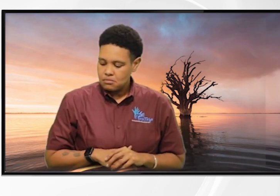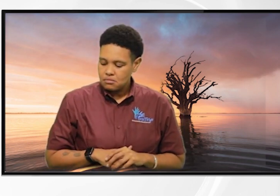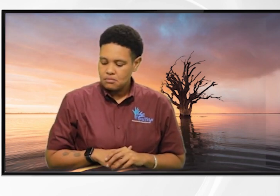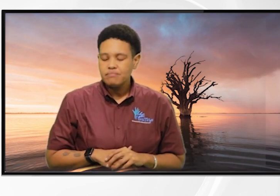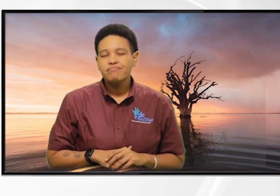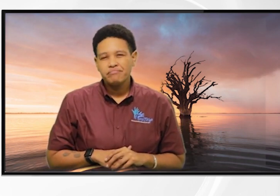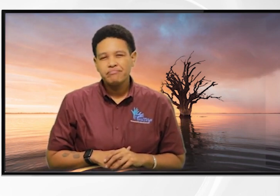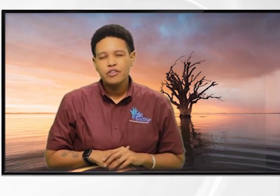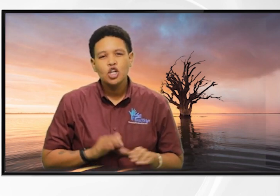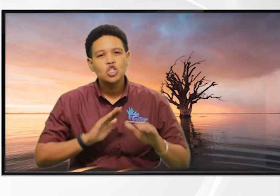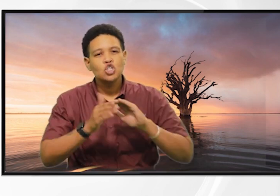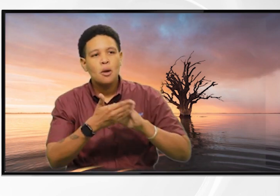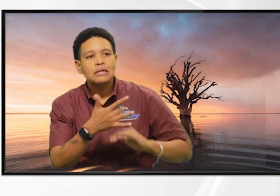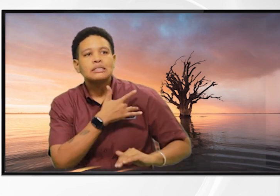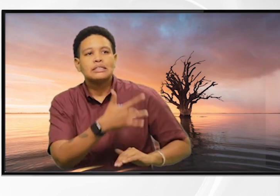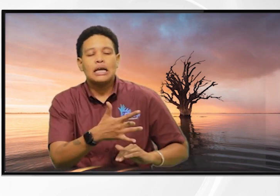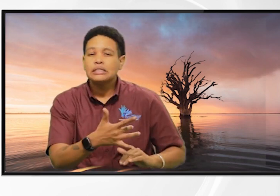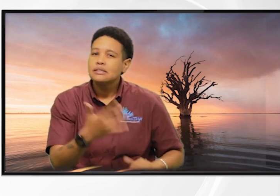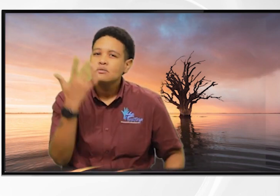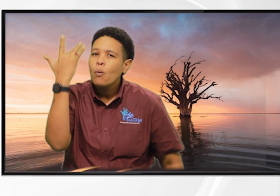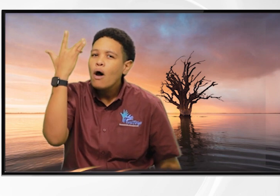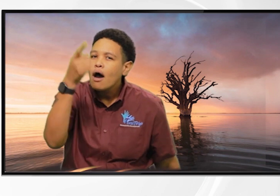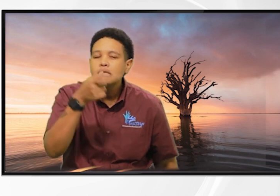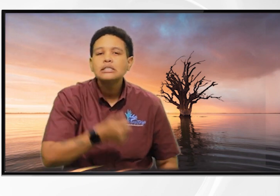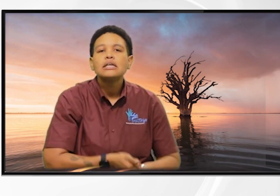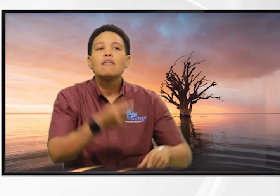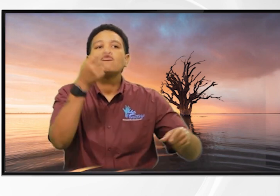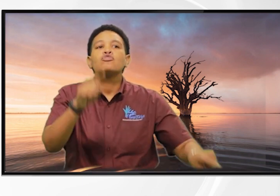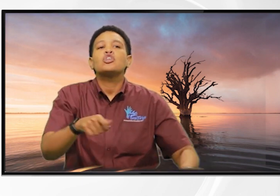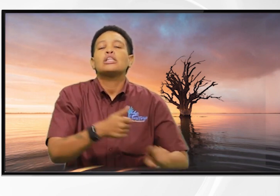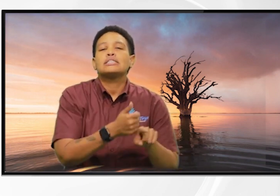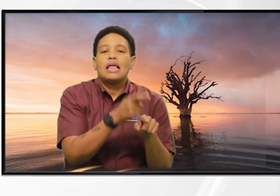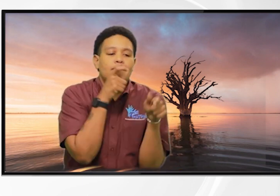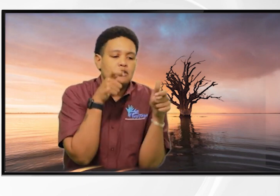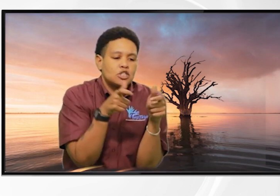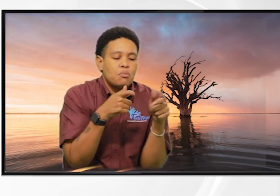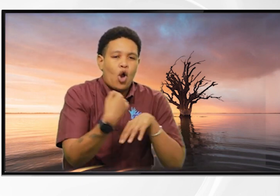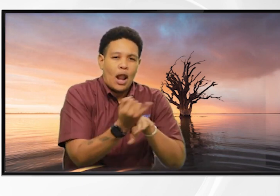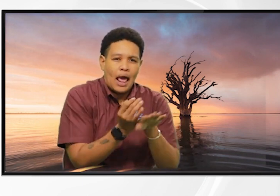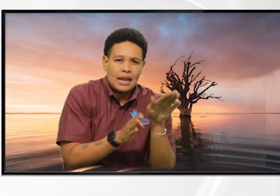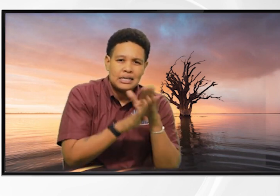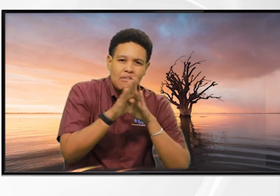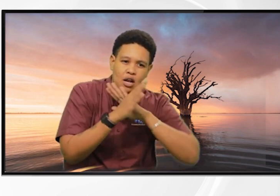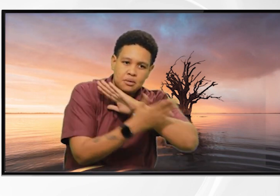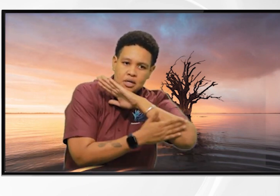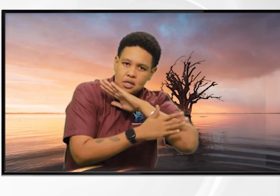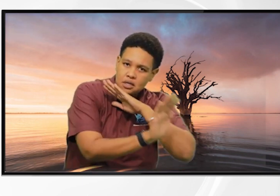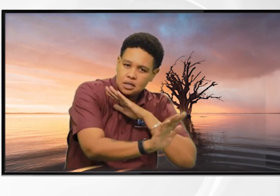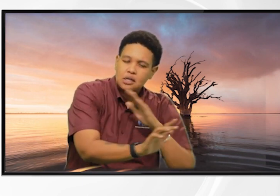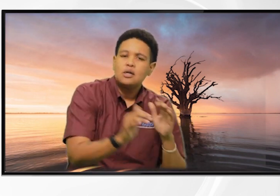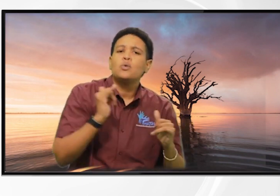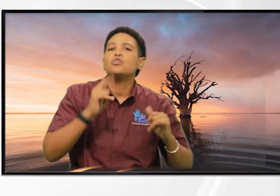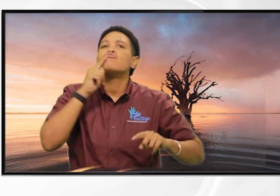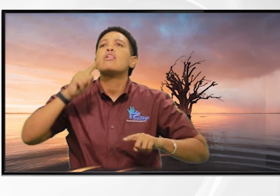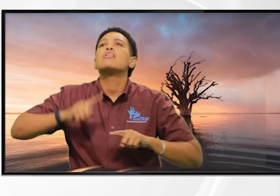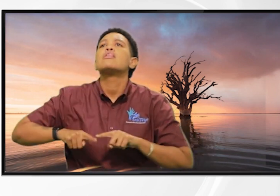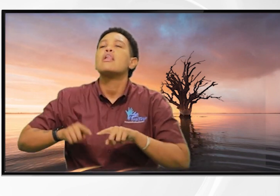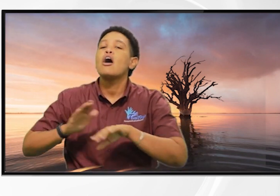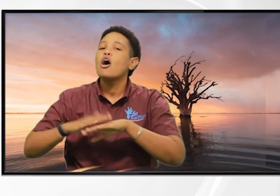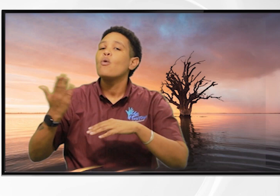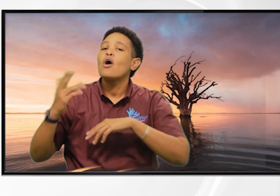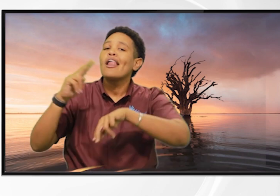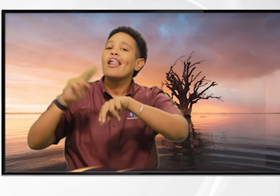Jamaica's sensitivity, in part, results from it being a small island developing state, which is dependent on